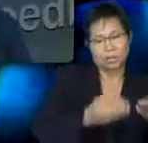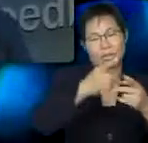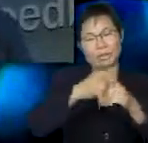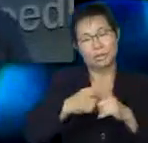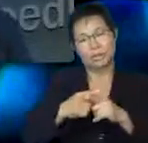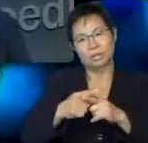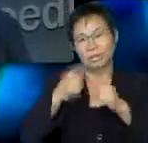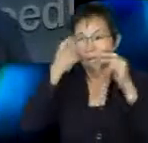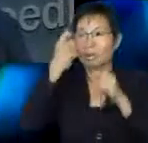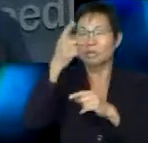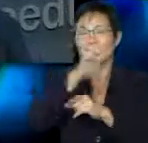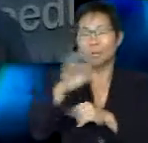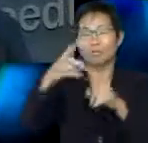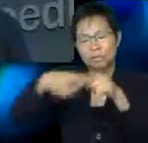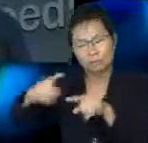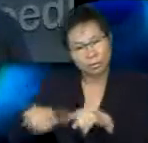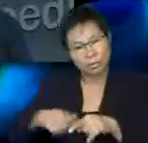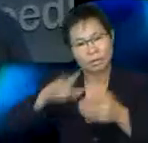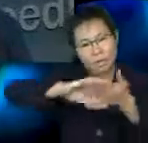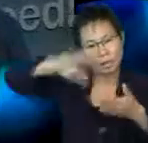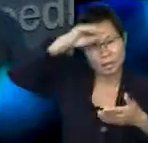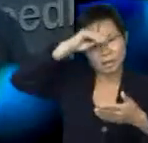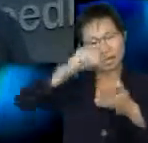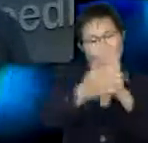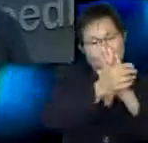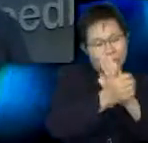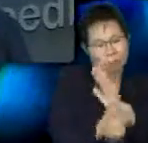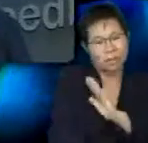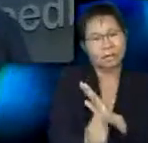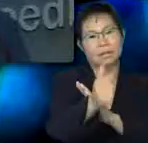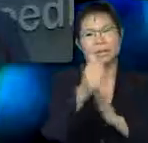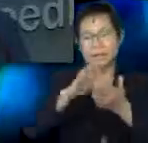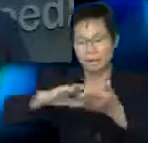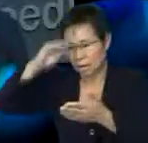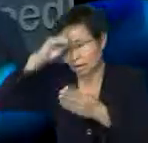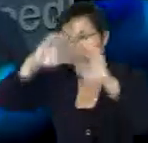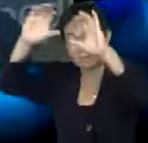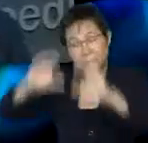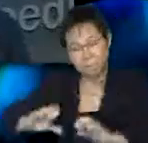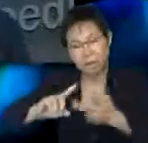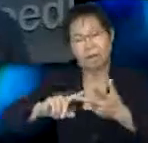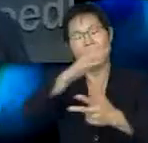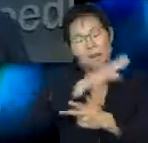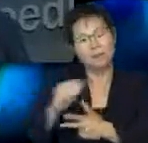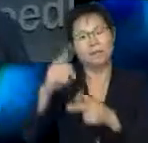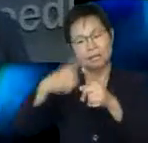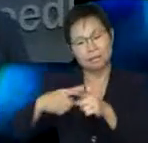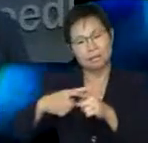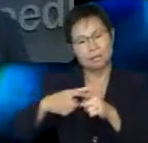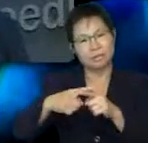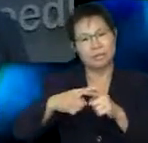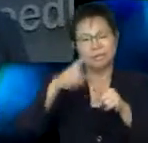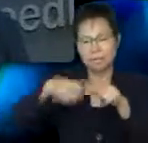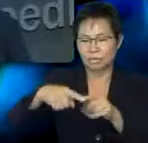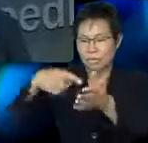circumscribes her understanding of the different learning abilities, learning styles, as well as the differing